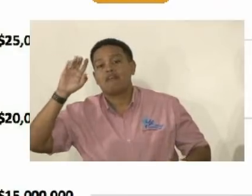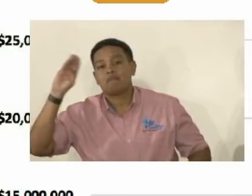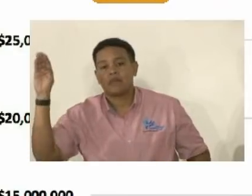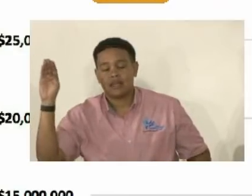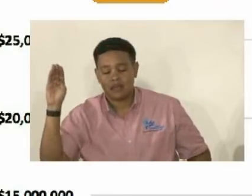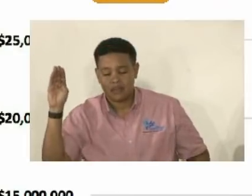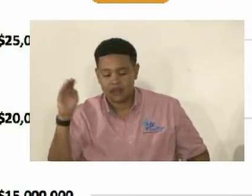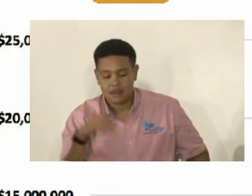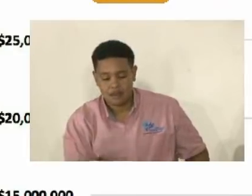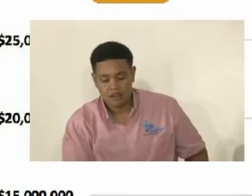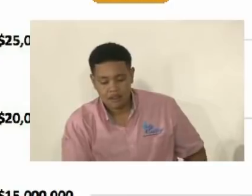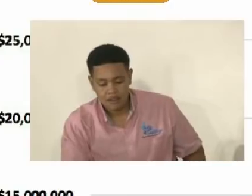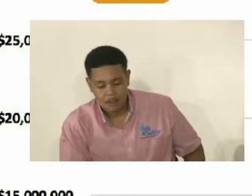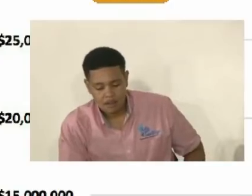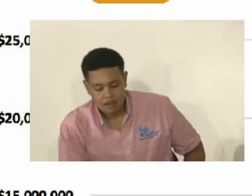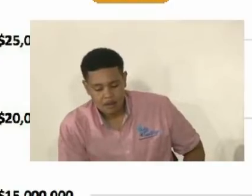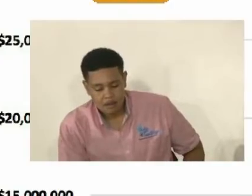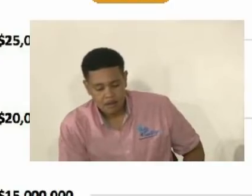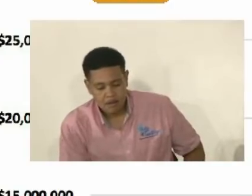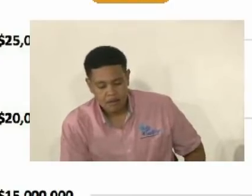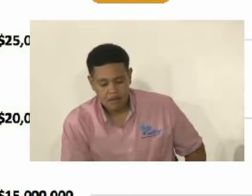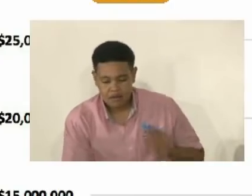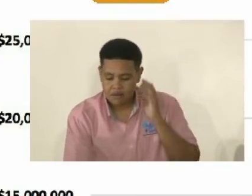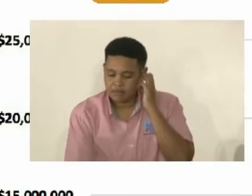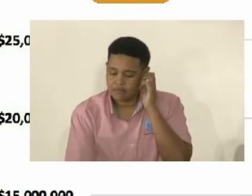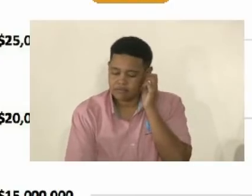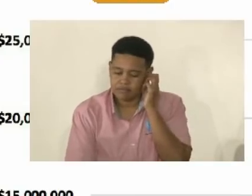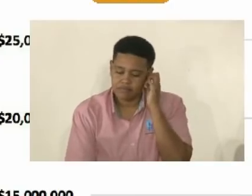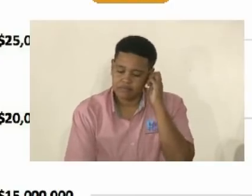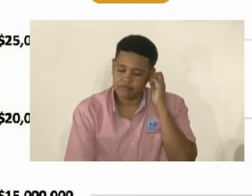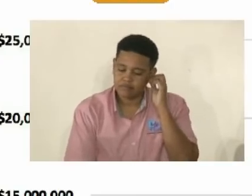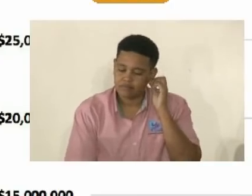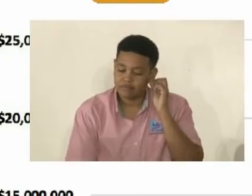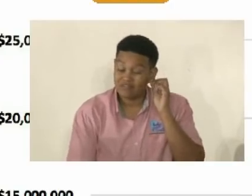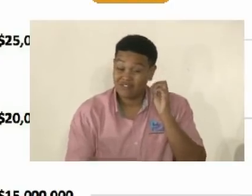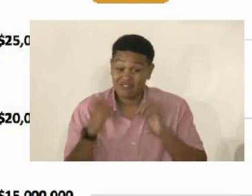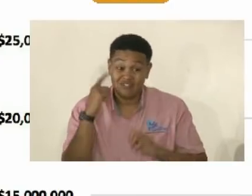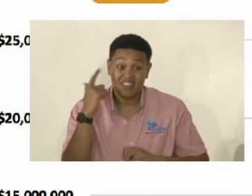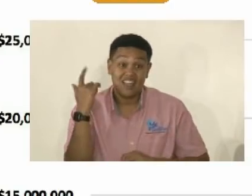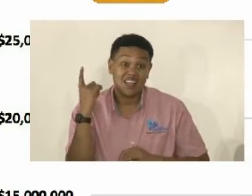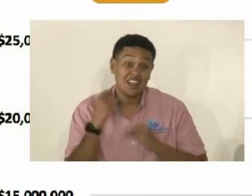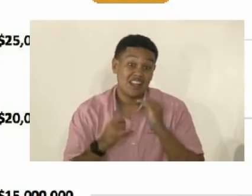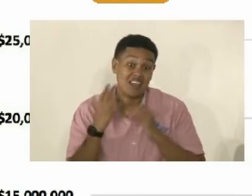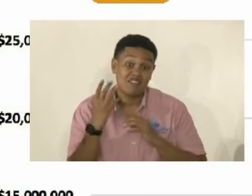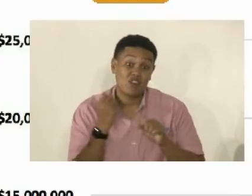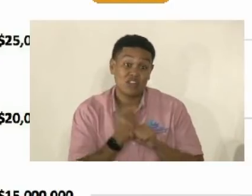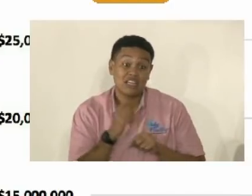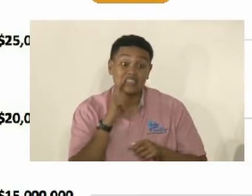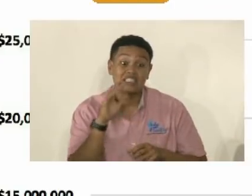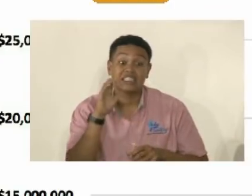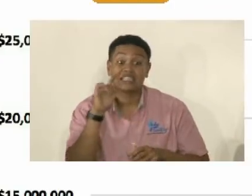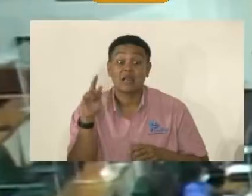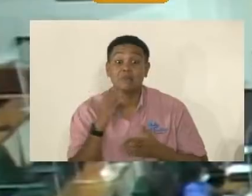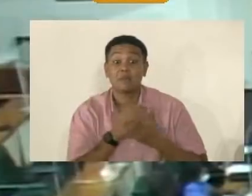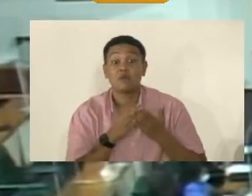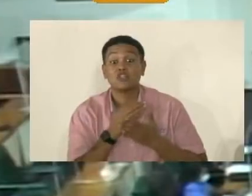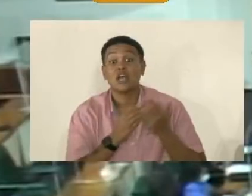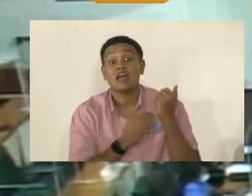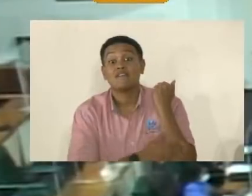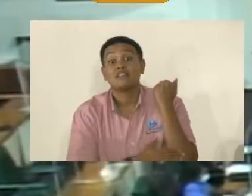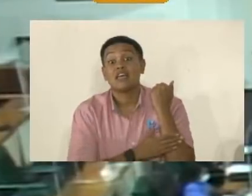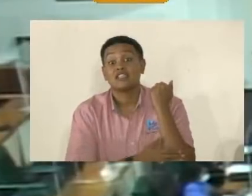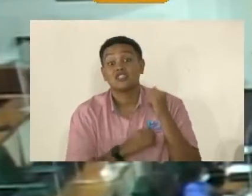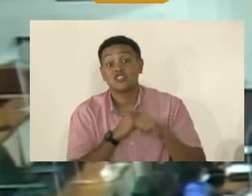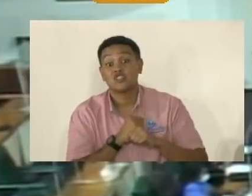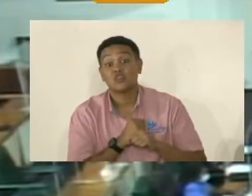At all times for the last 4 years, the capital budget of national security has been between